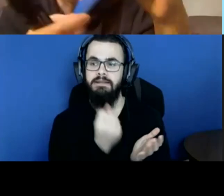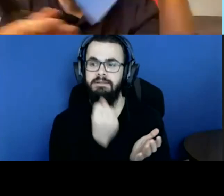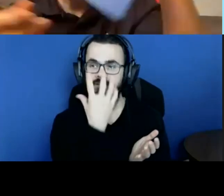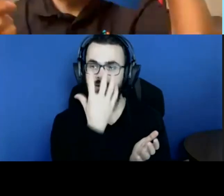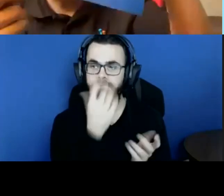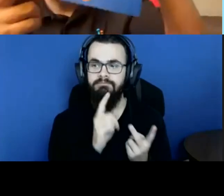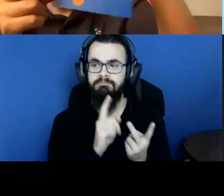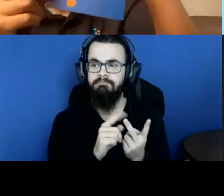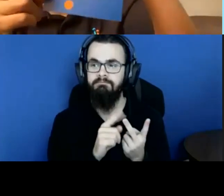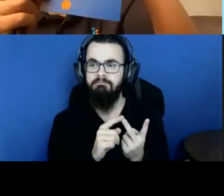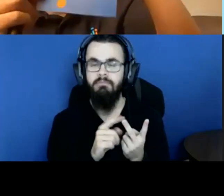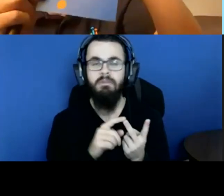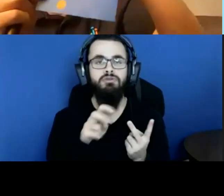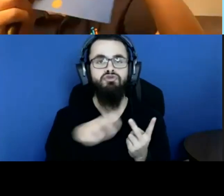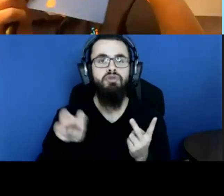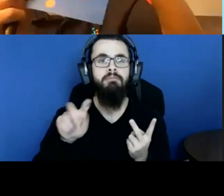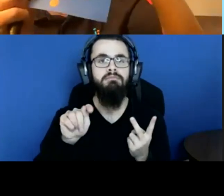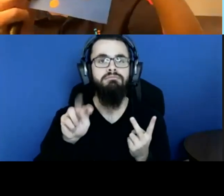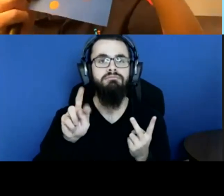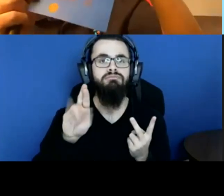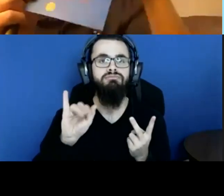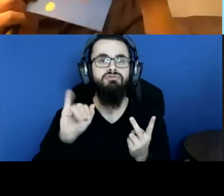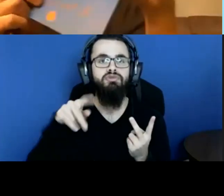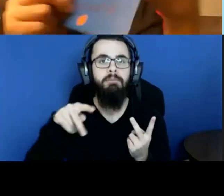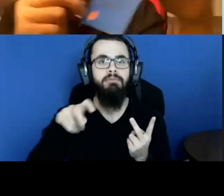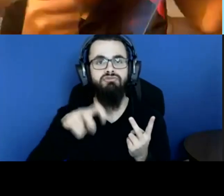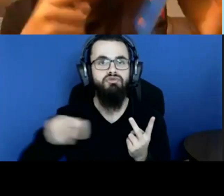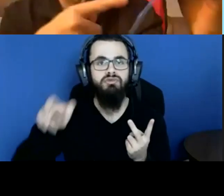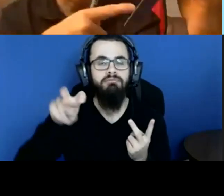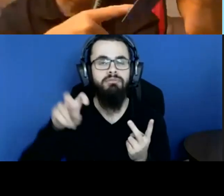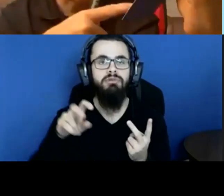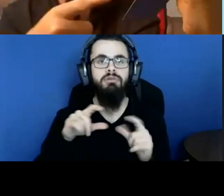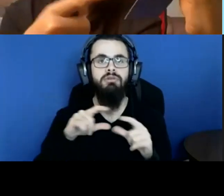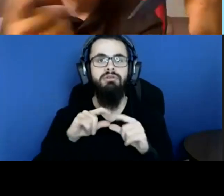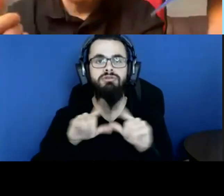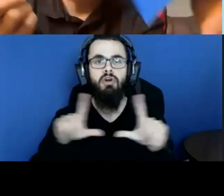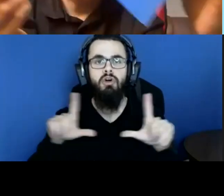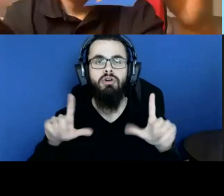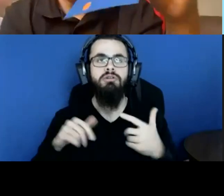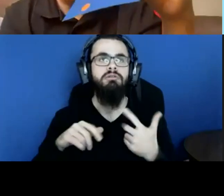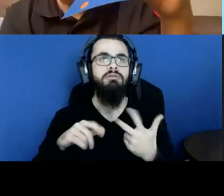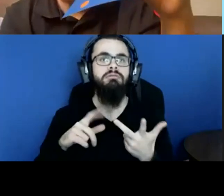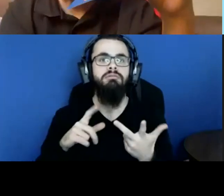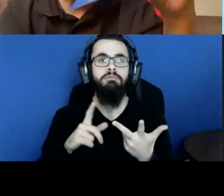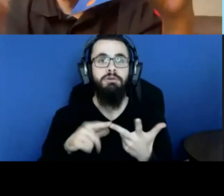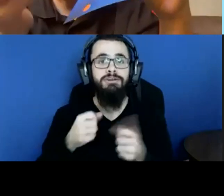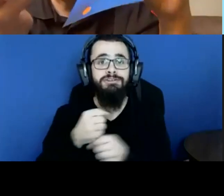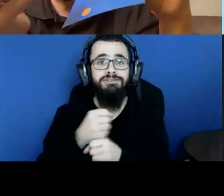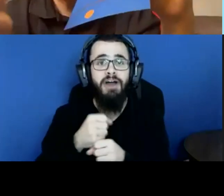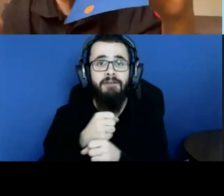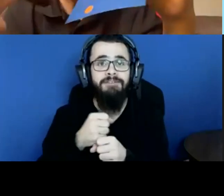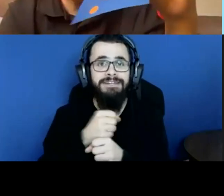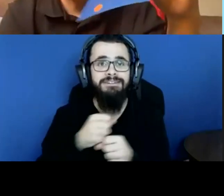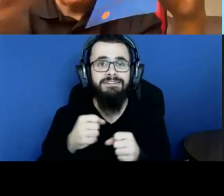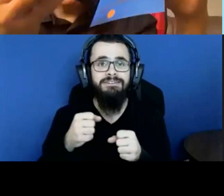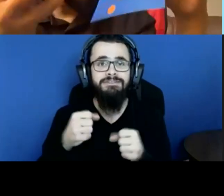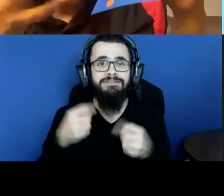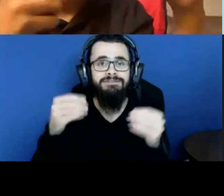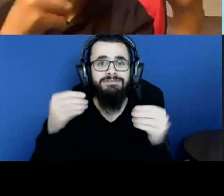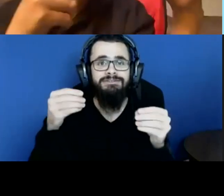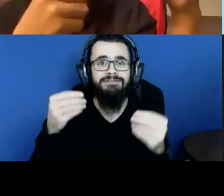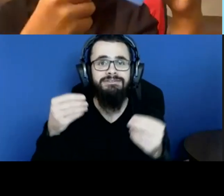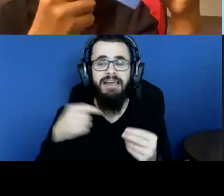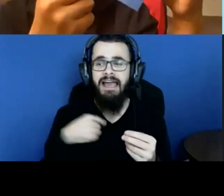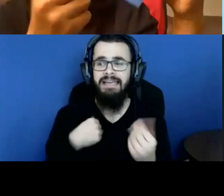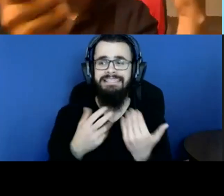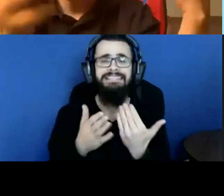have a trip card, that trip, taking me to the coffee shop. So all I would have to do is just touch the little magnet sticker